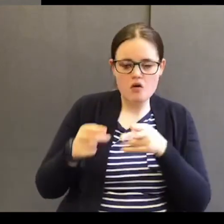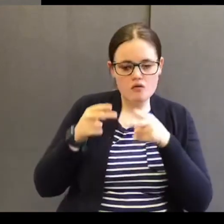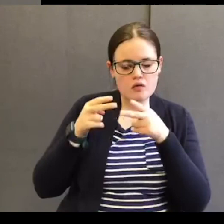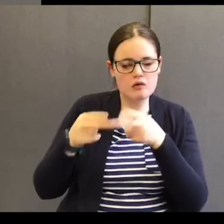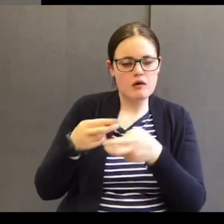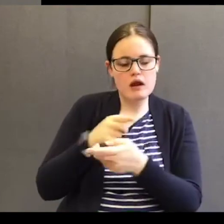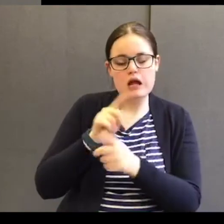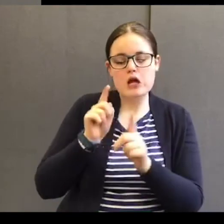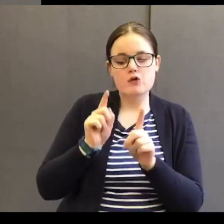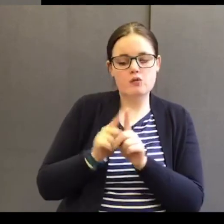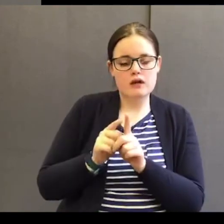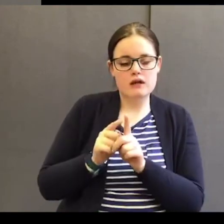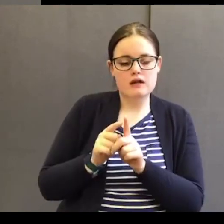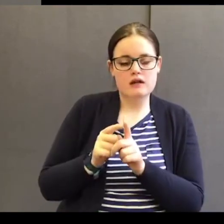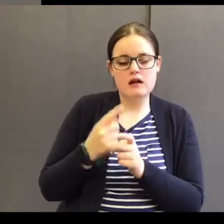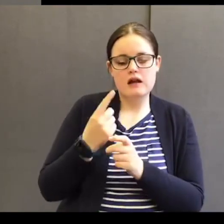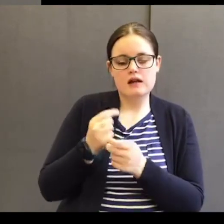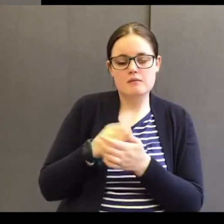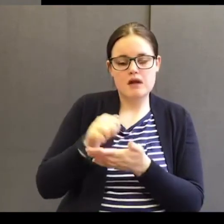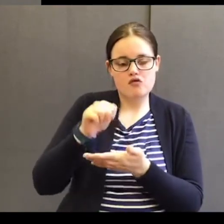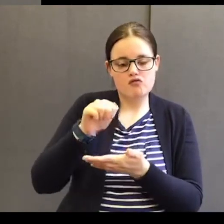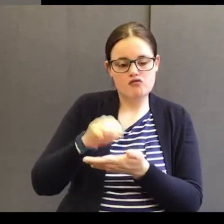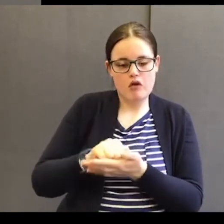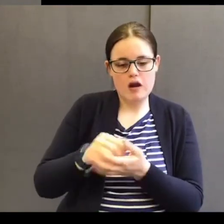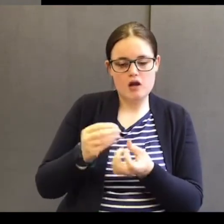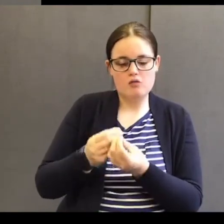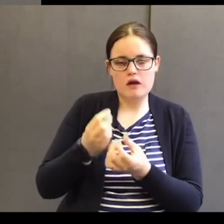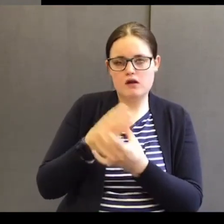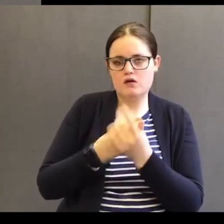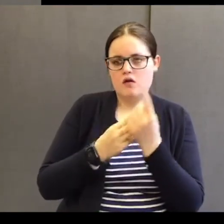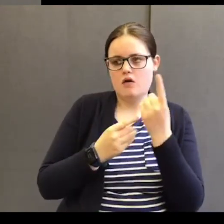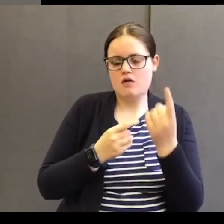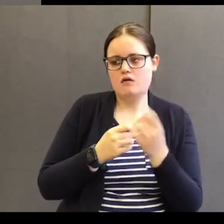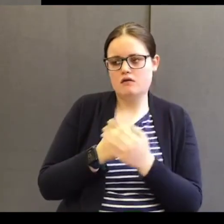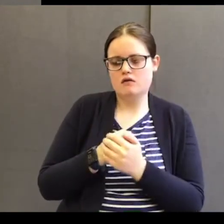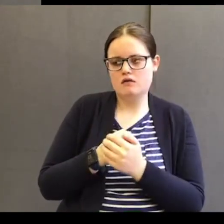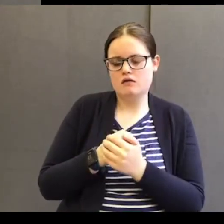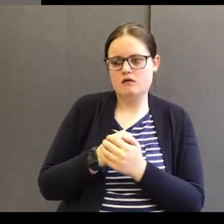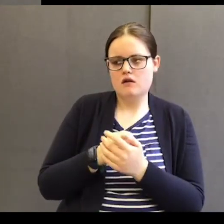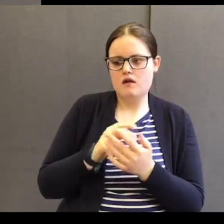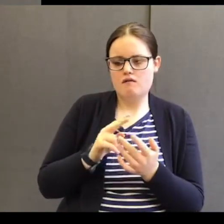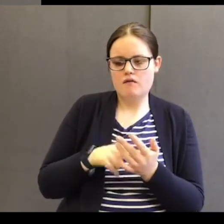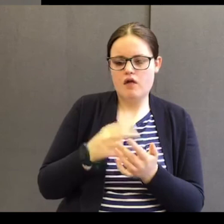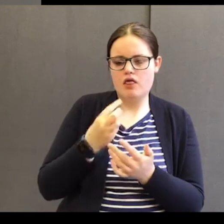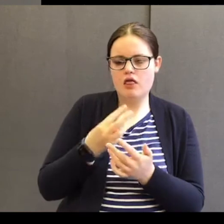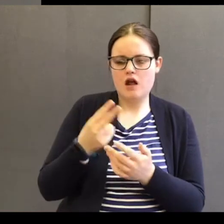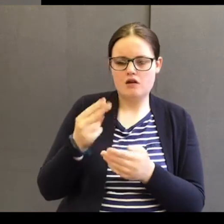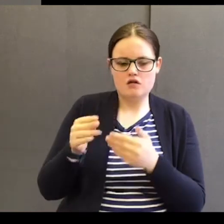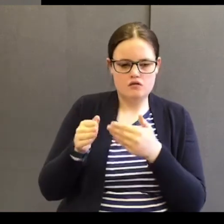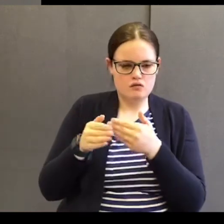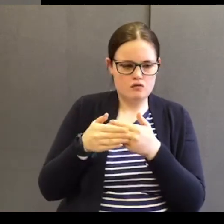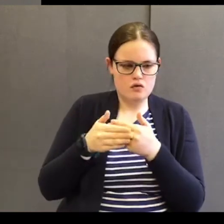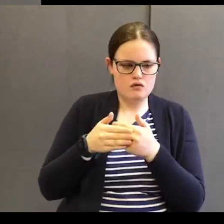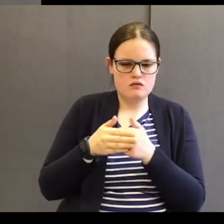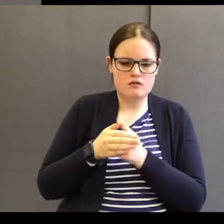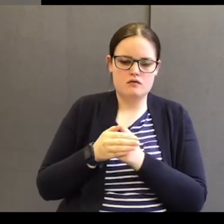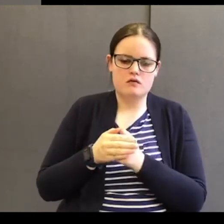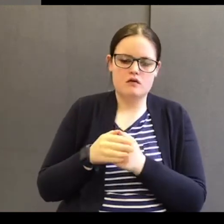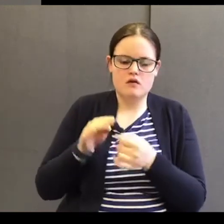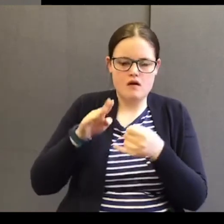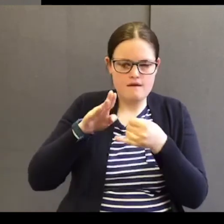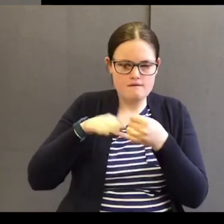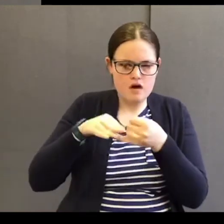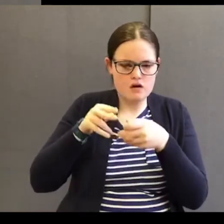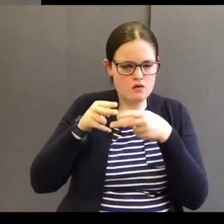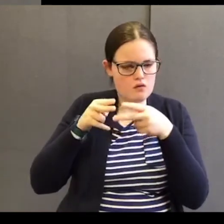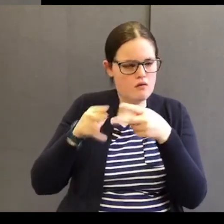of sin, the only way in which we can be right with God. Verse 32, as